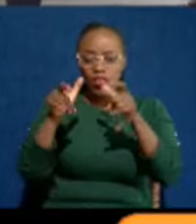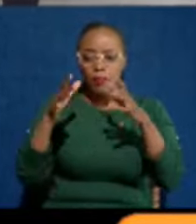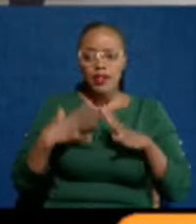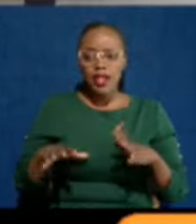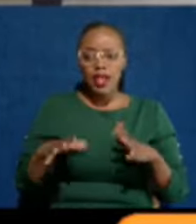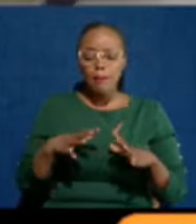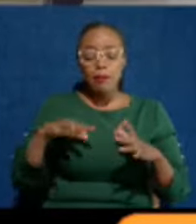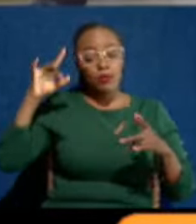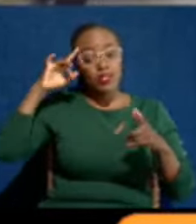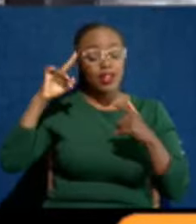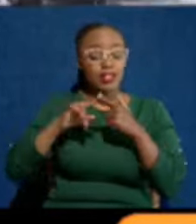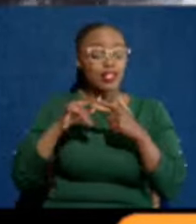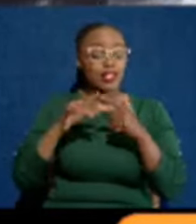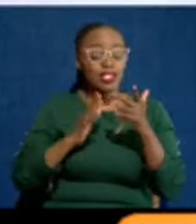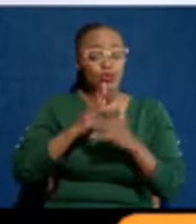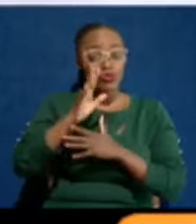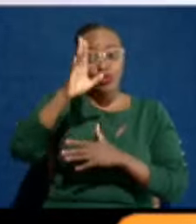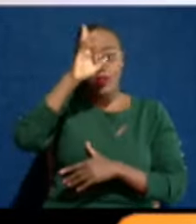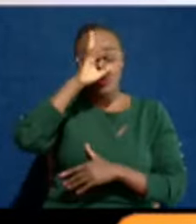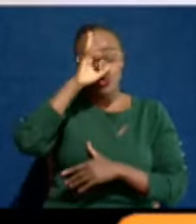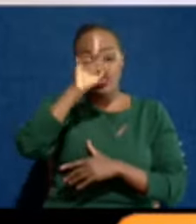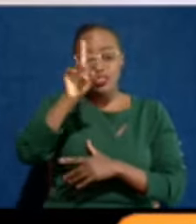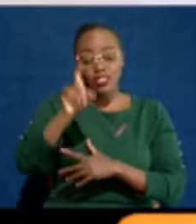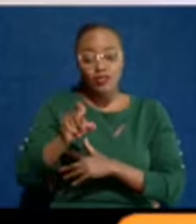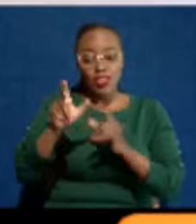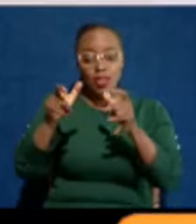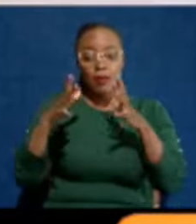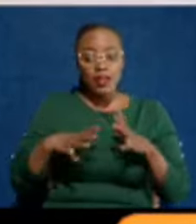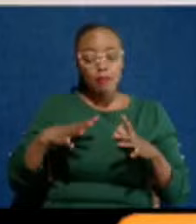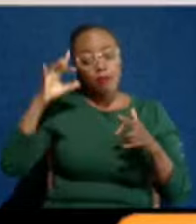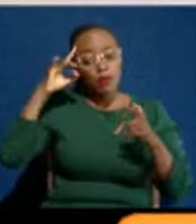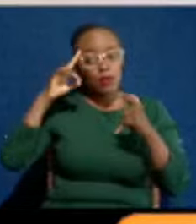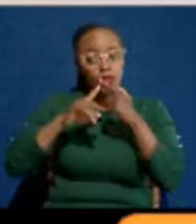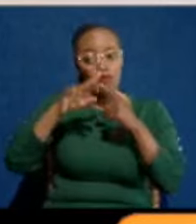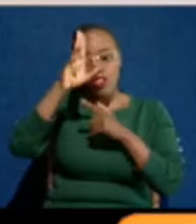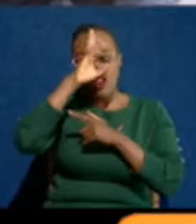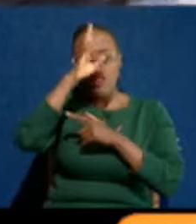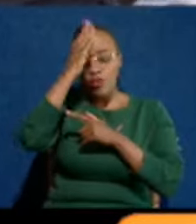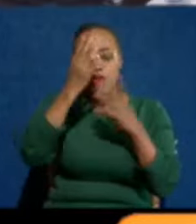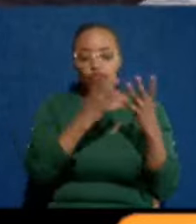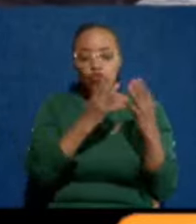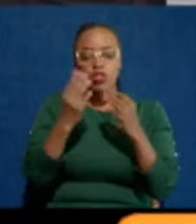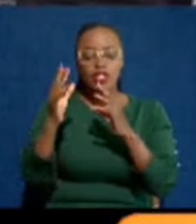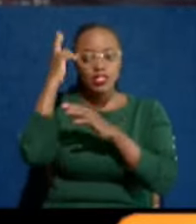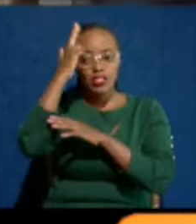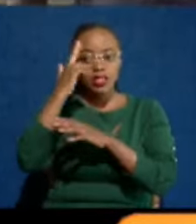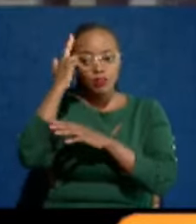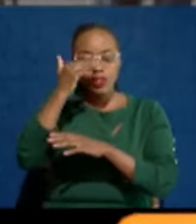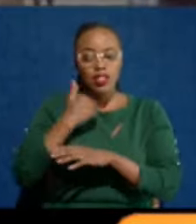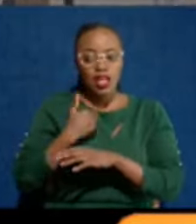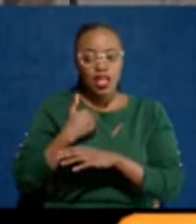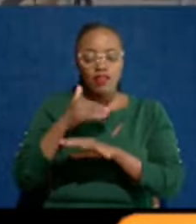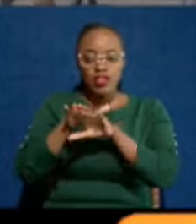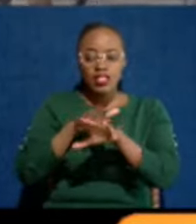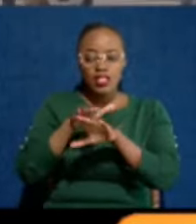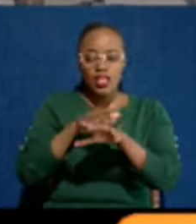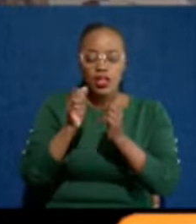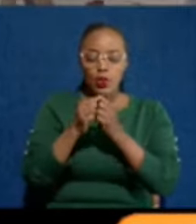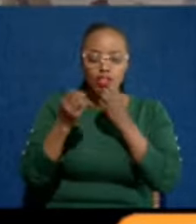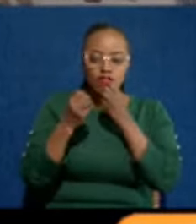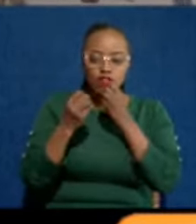now targeted by police? Journalists are targeted by the police for the simple reason that they are relaying the information.